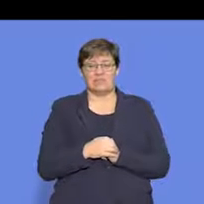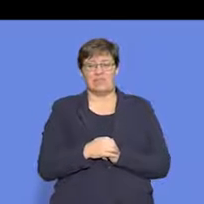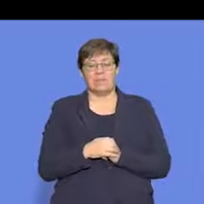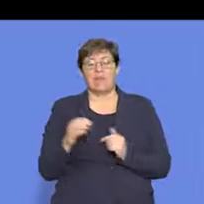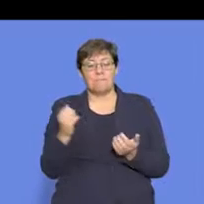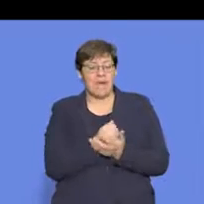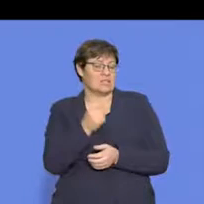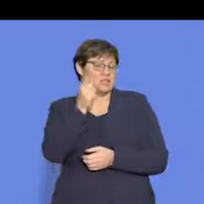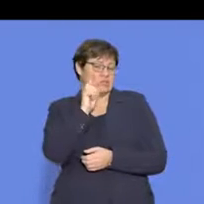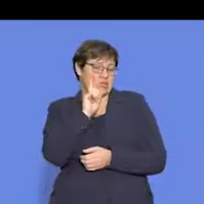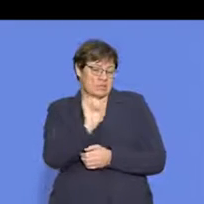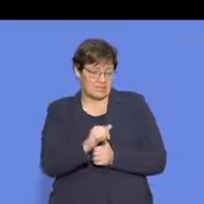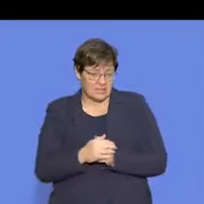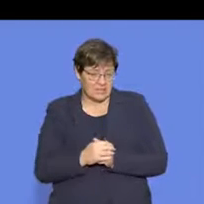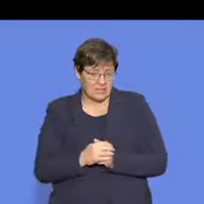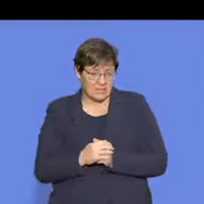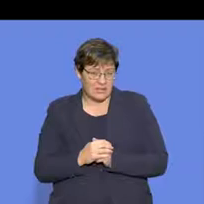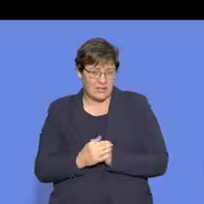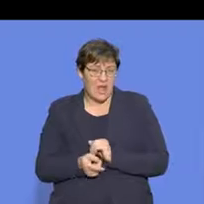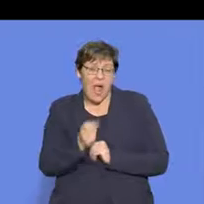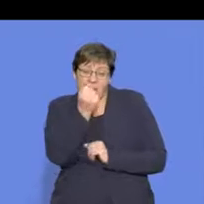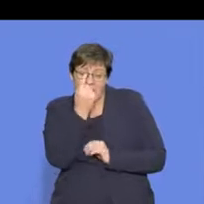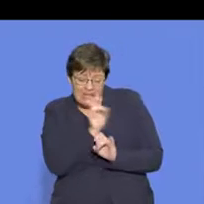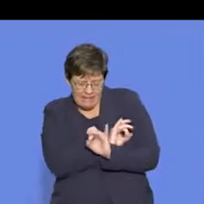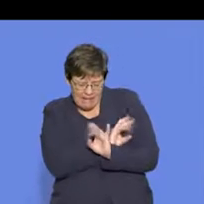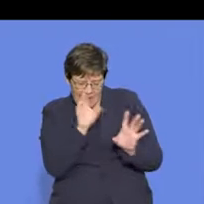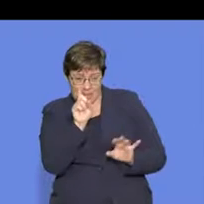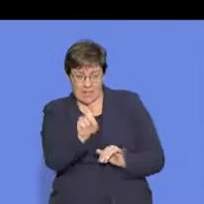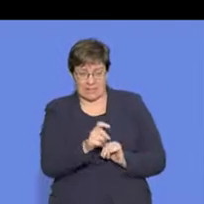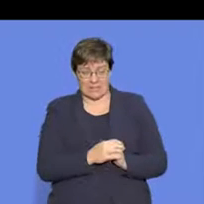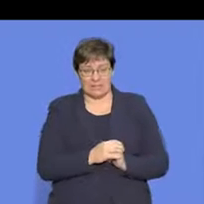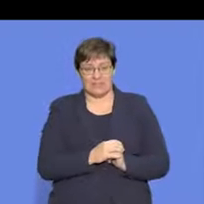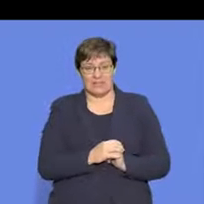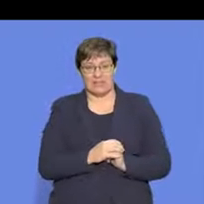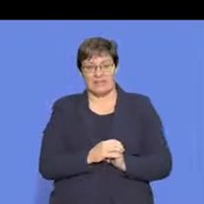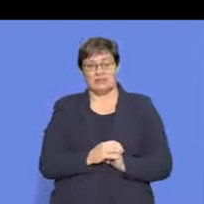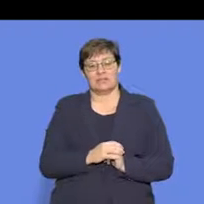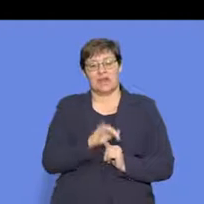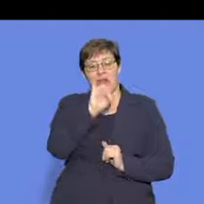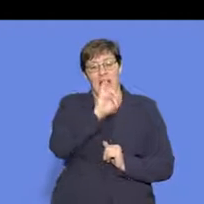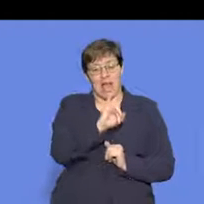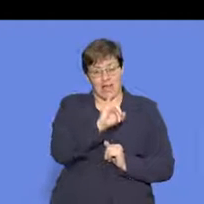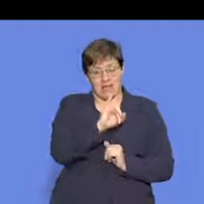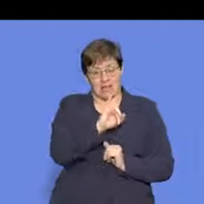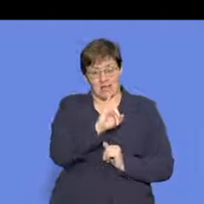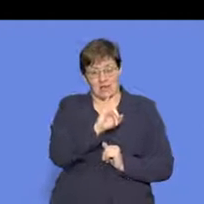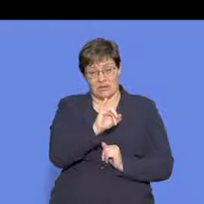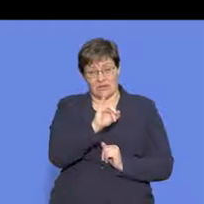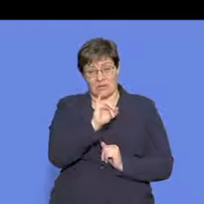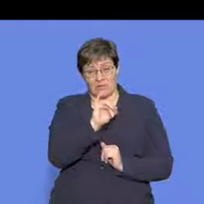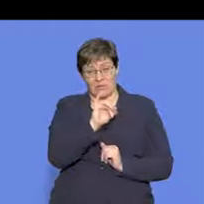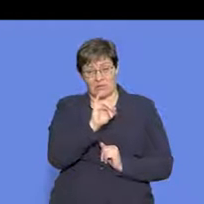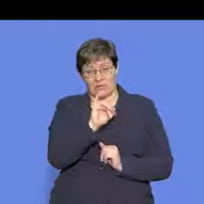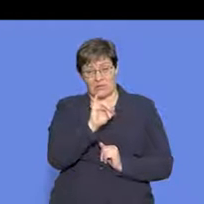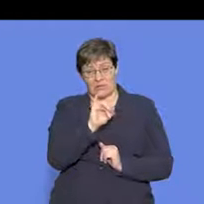So you have to check this and make sure that you understand that the